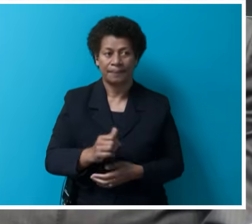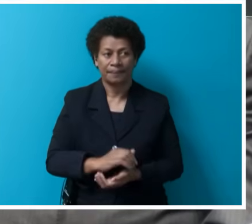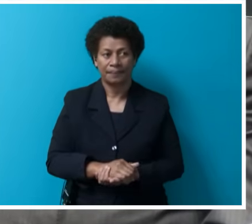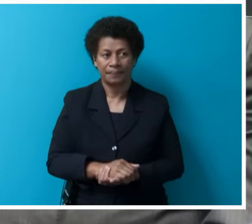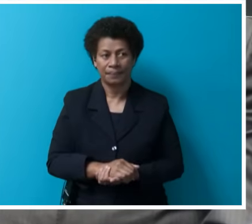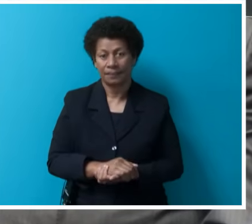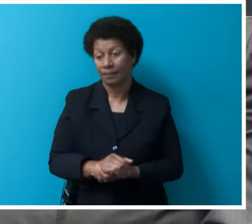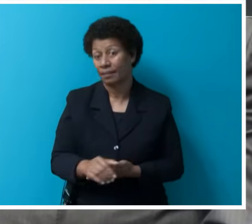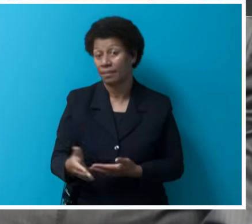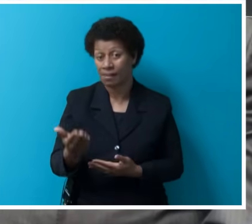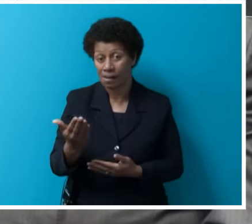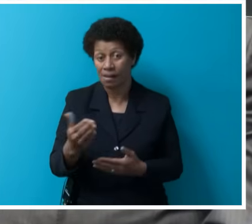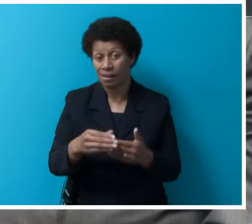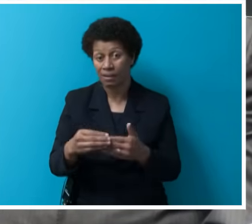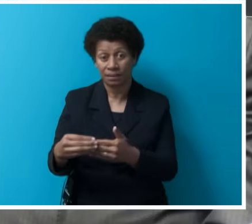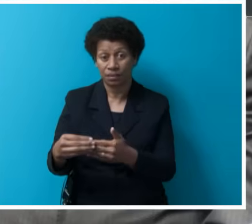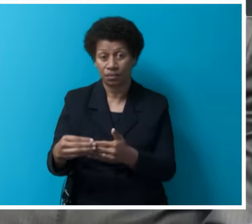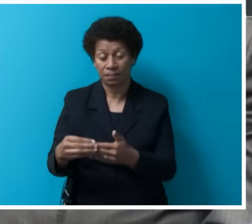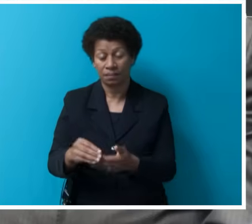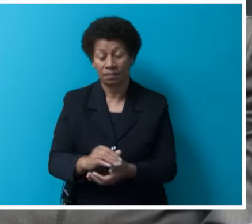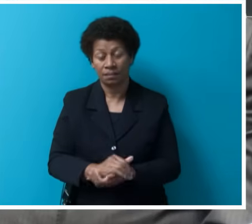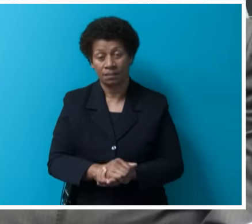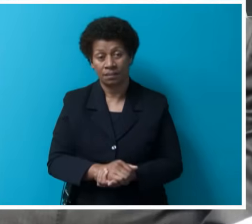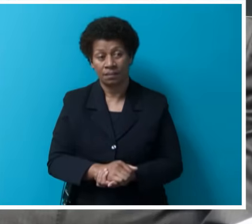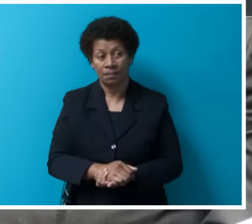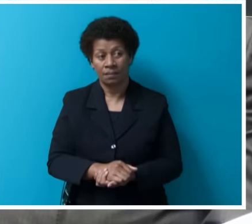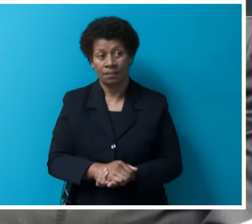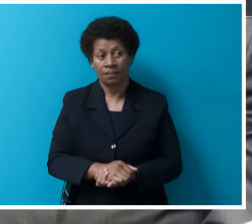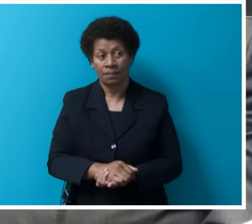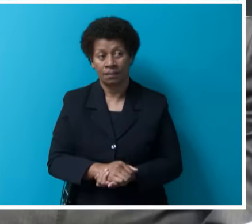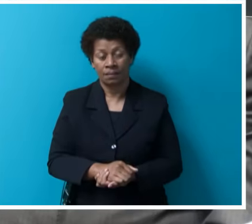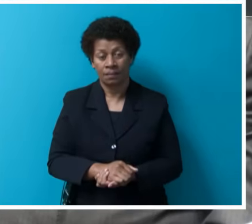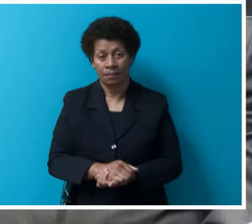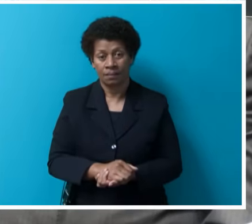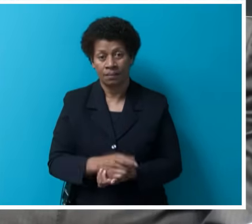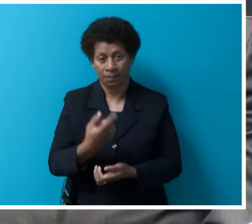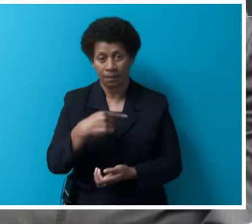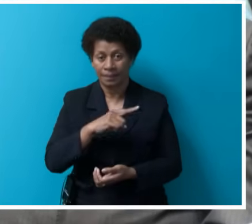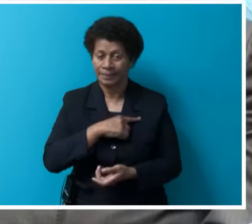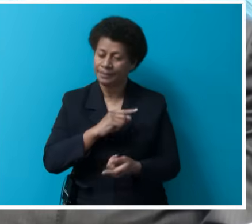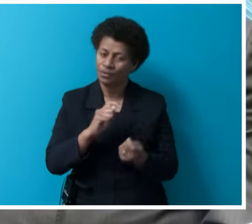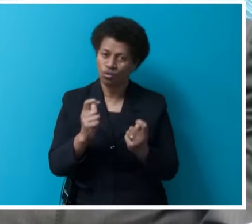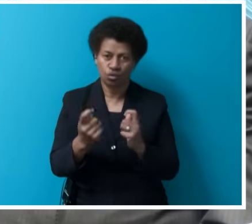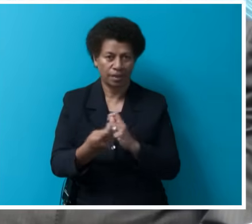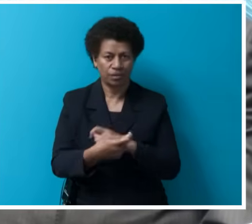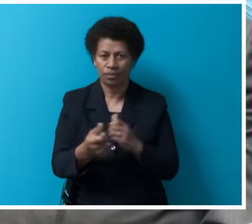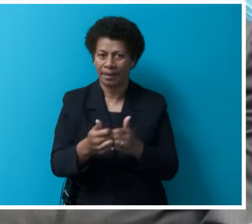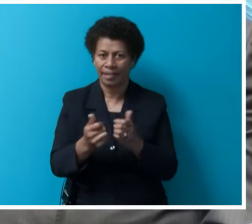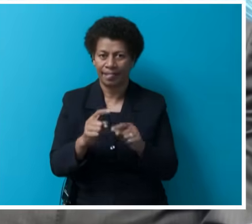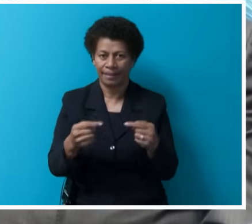changed a lot of things in this country. There is freedom, there is stability, there